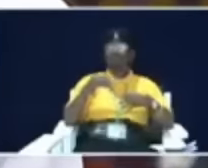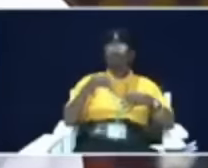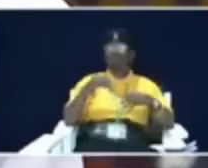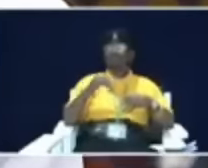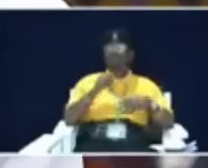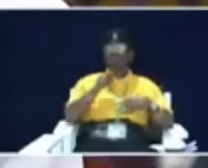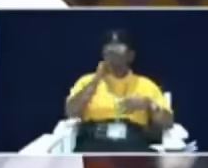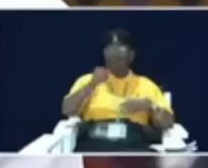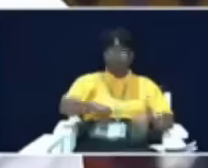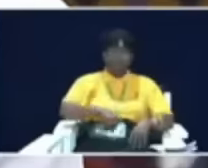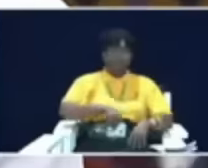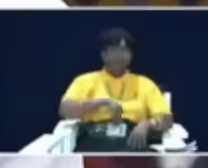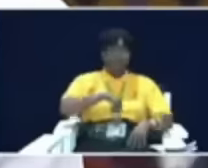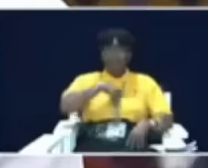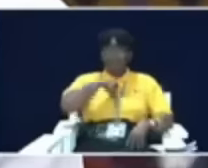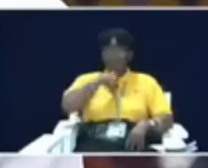is pride.